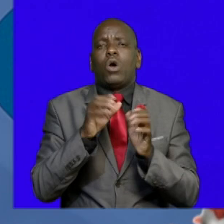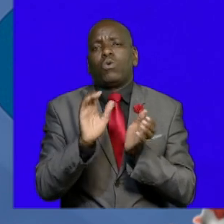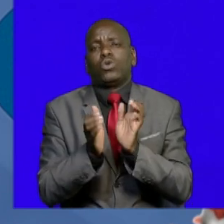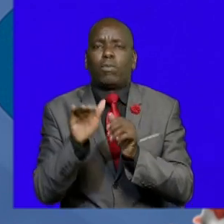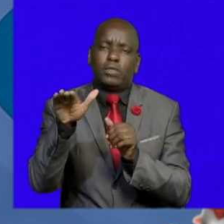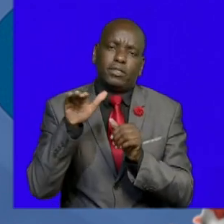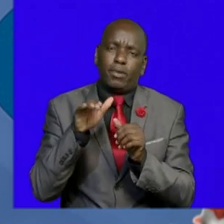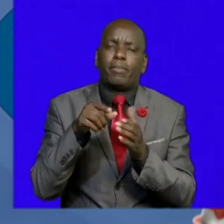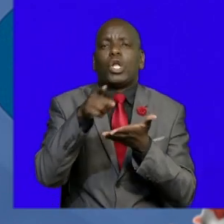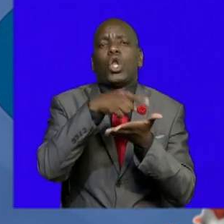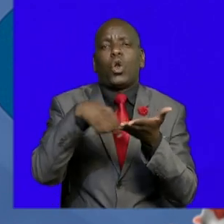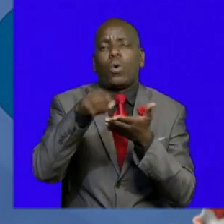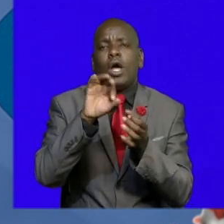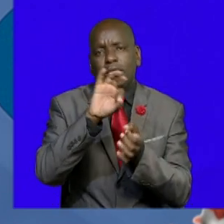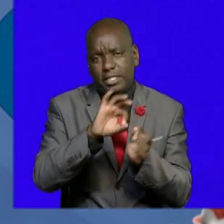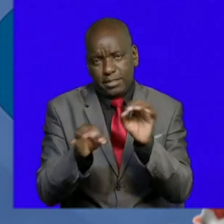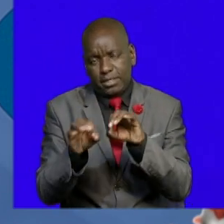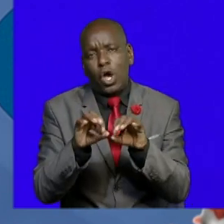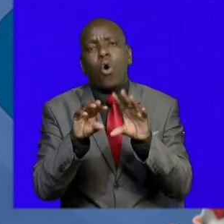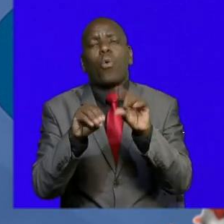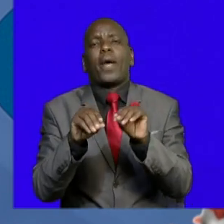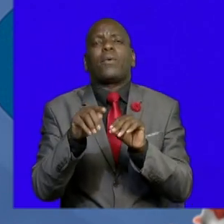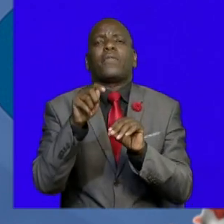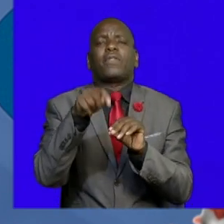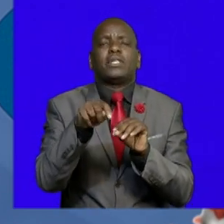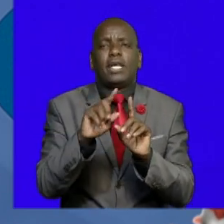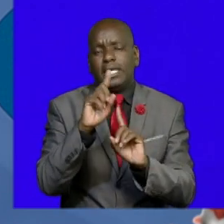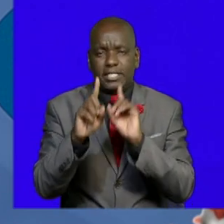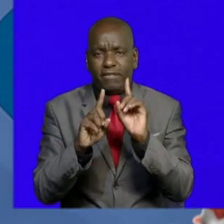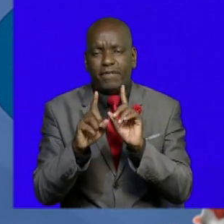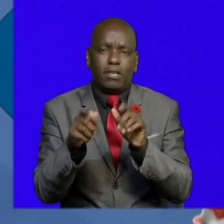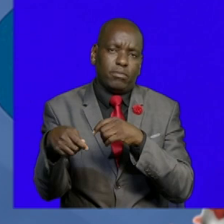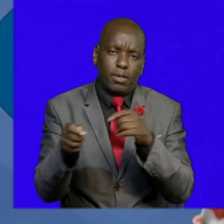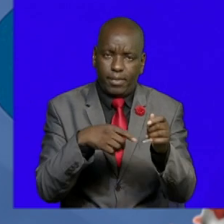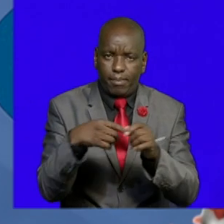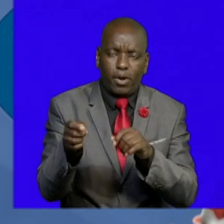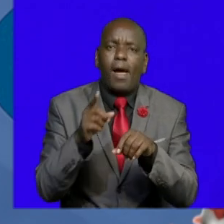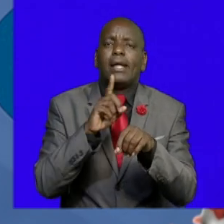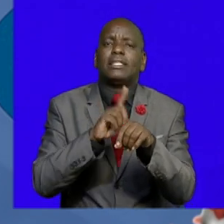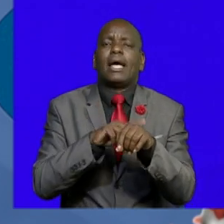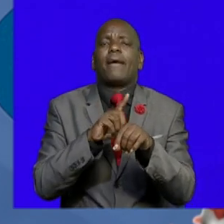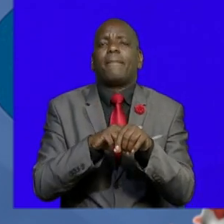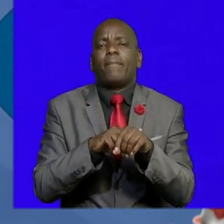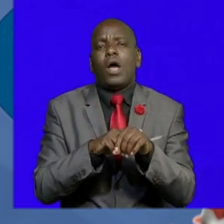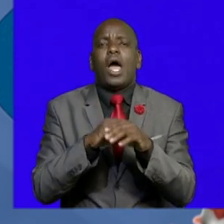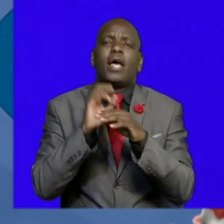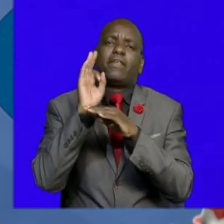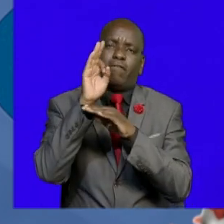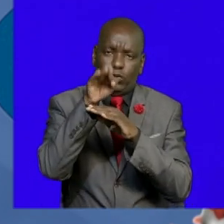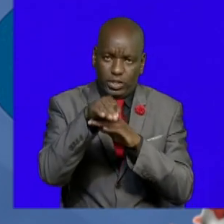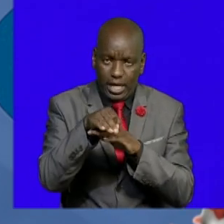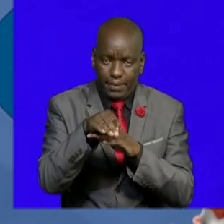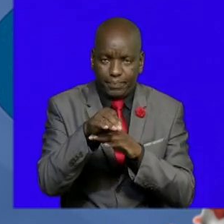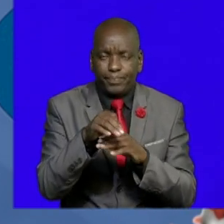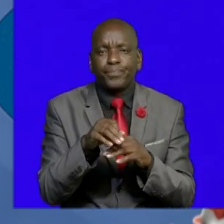and of course other local scientists, will work on this area throughout the deployment period and of course beyond the